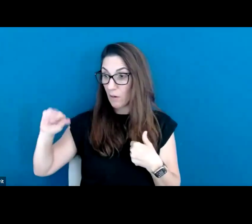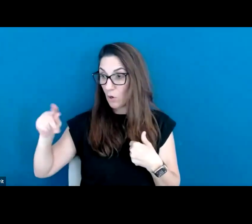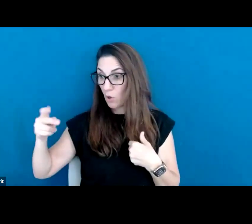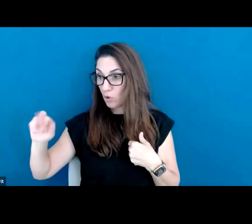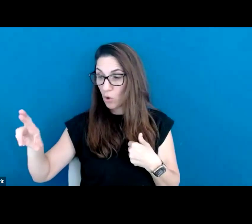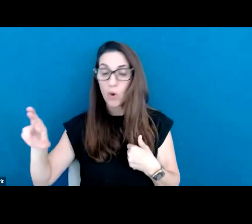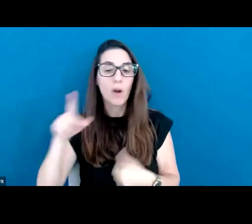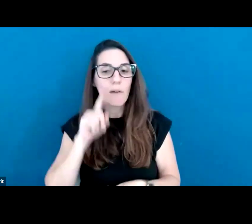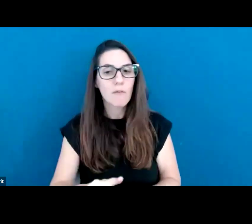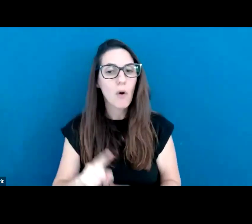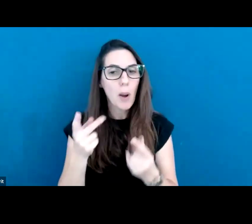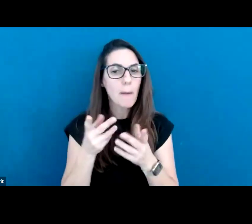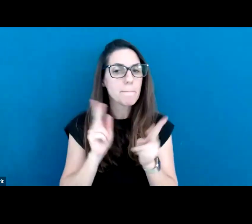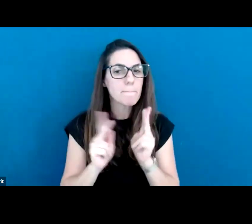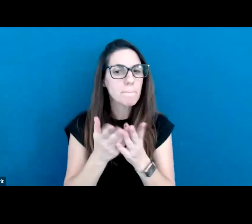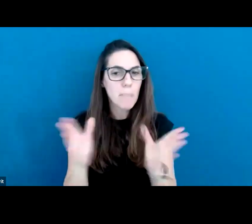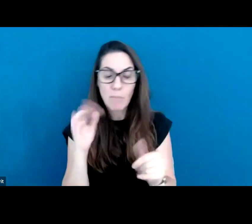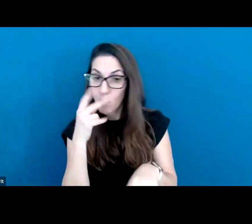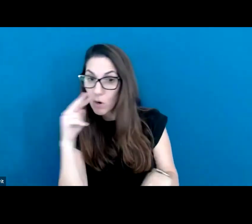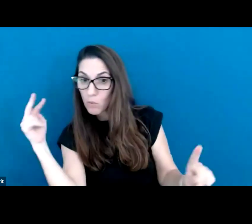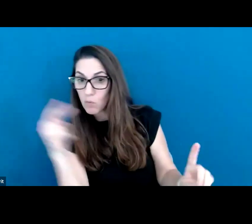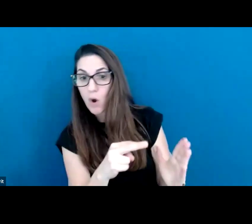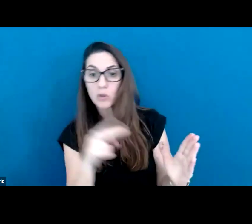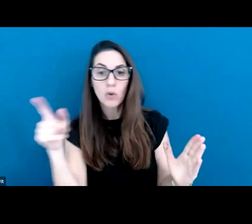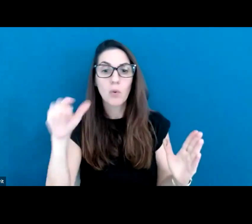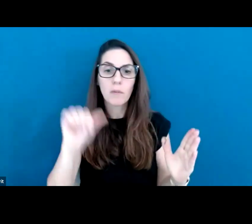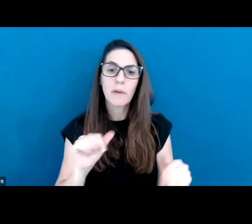you can always email ogfac@gsa.gov.